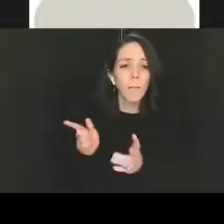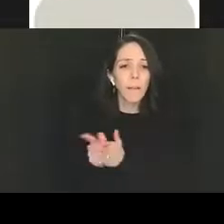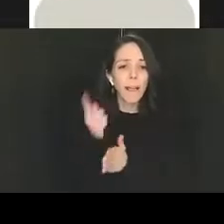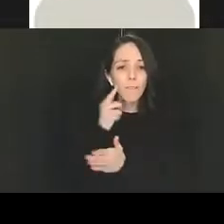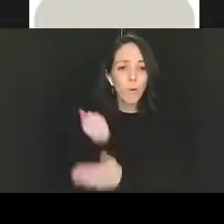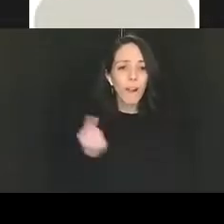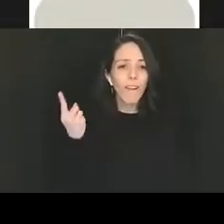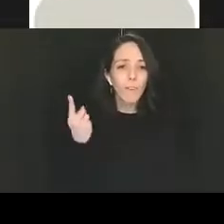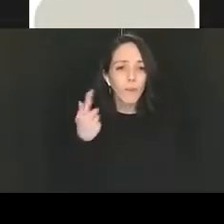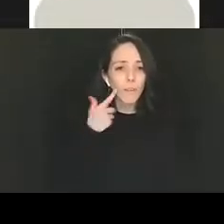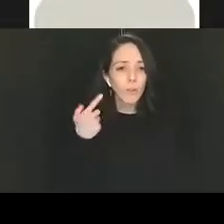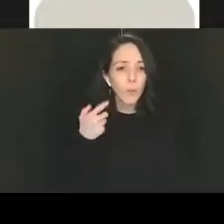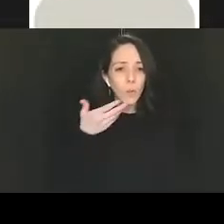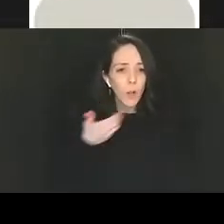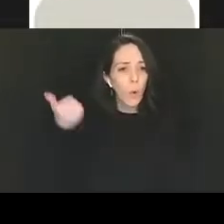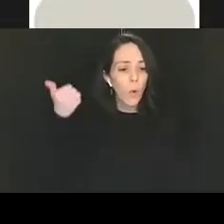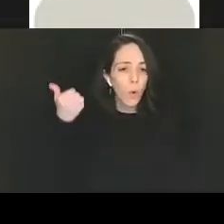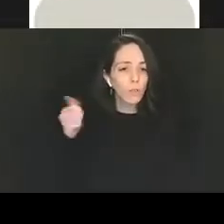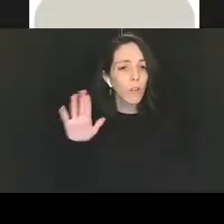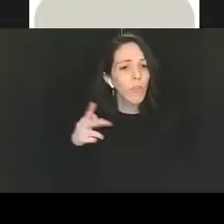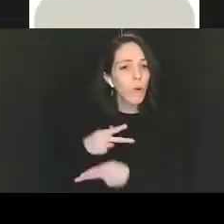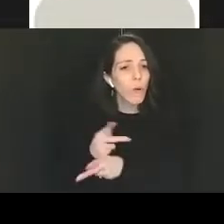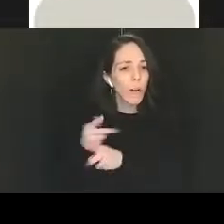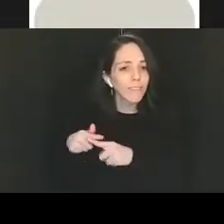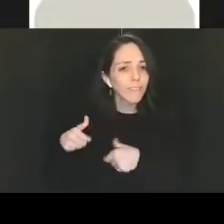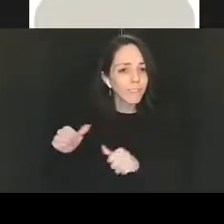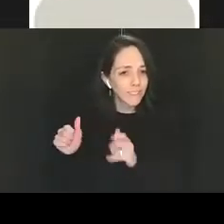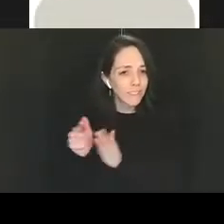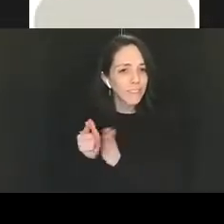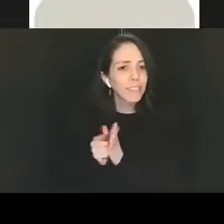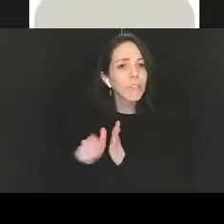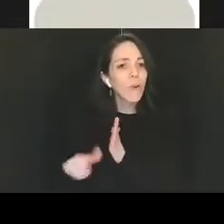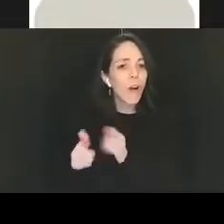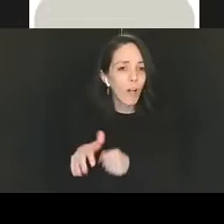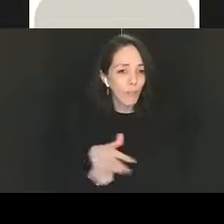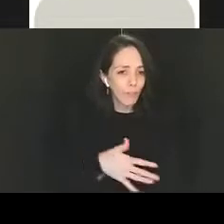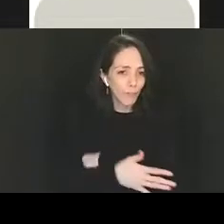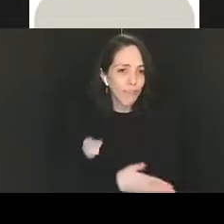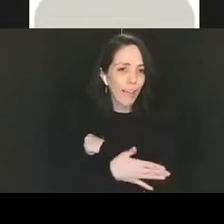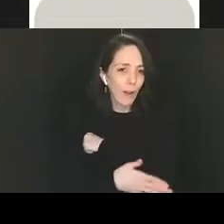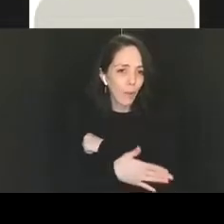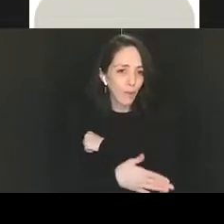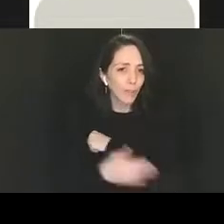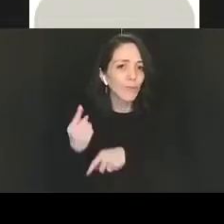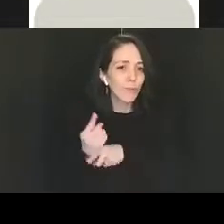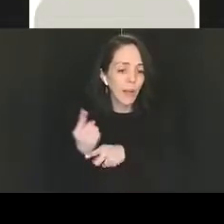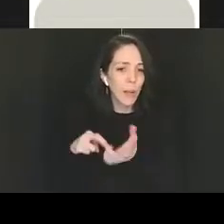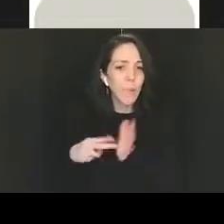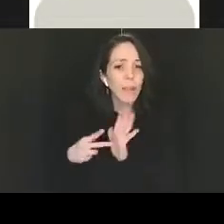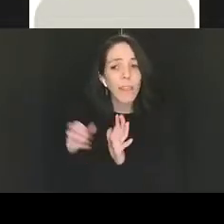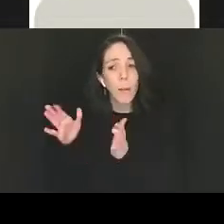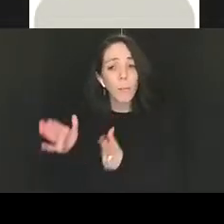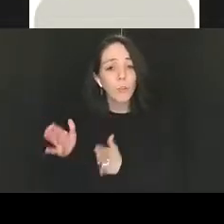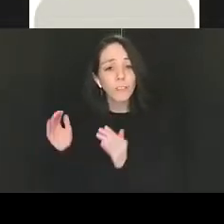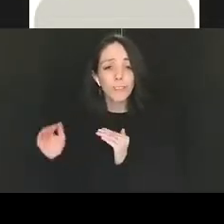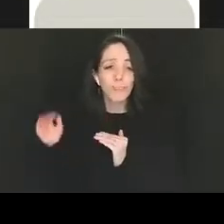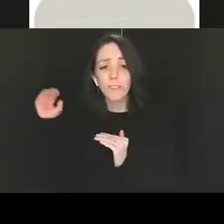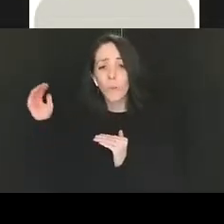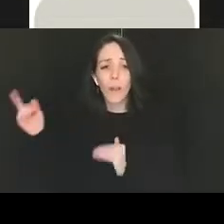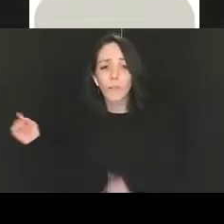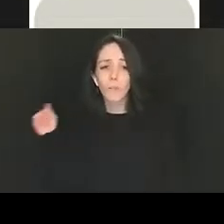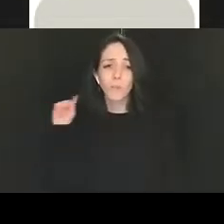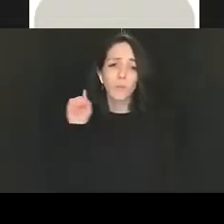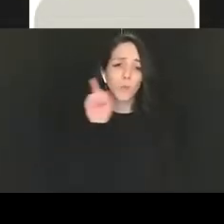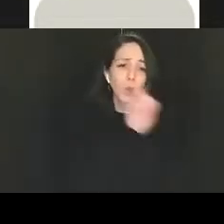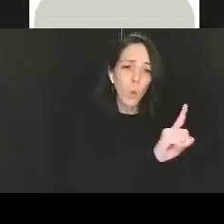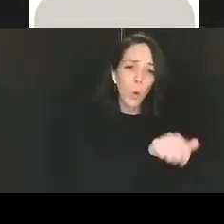who are 21 and above. Those products are still legal in other counties. So an unintended consequence of that is